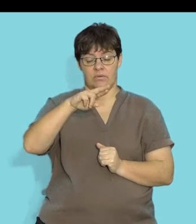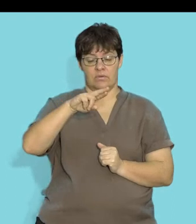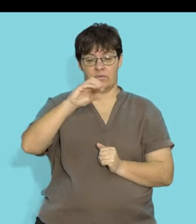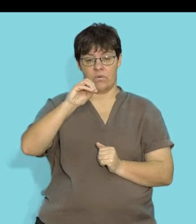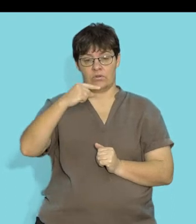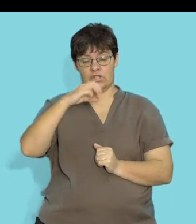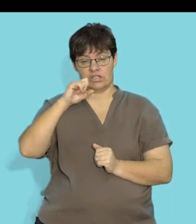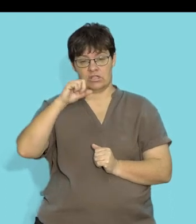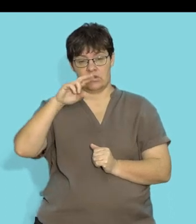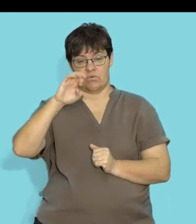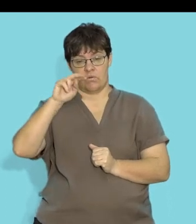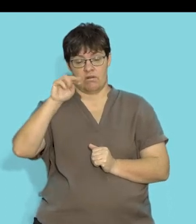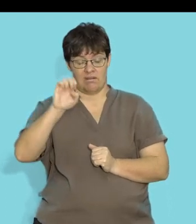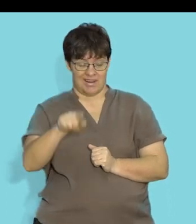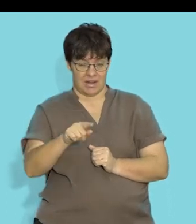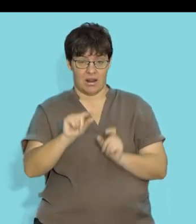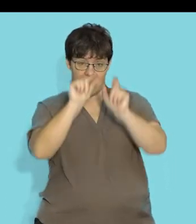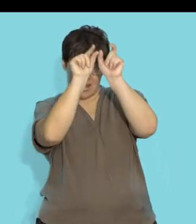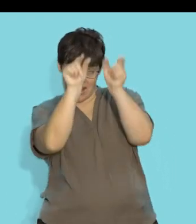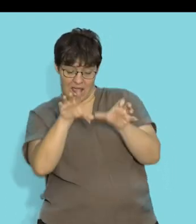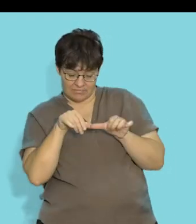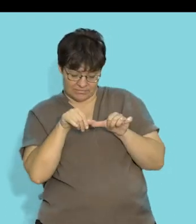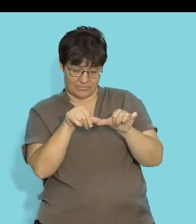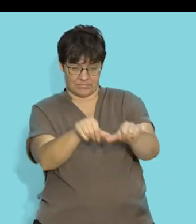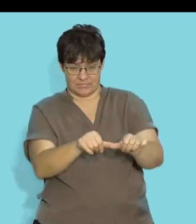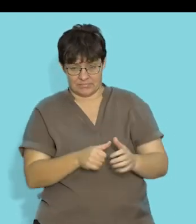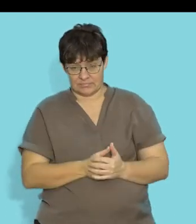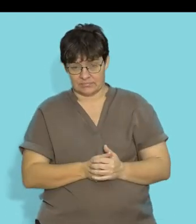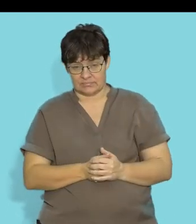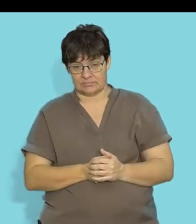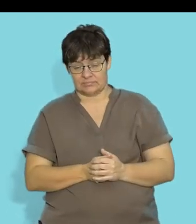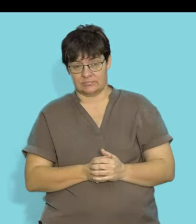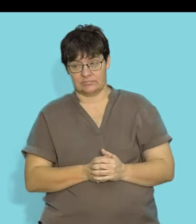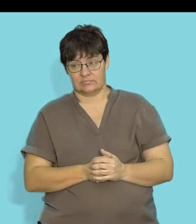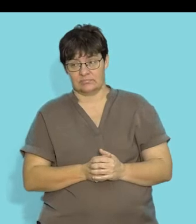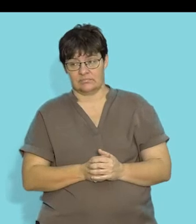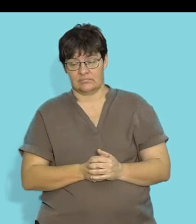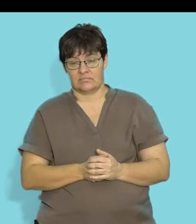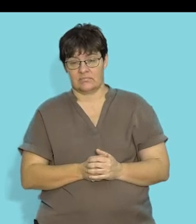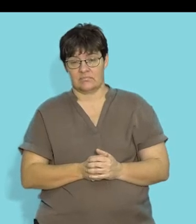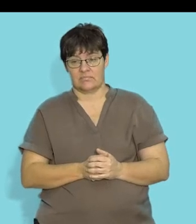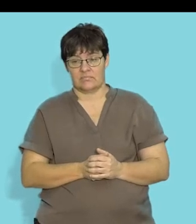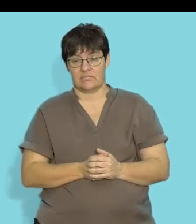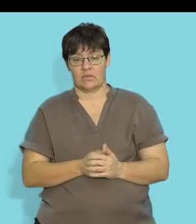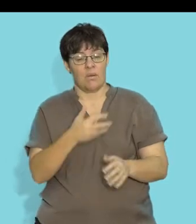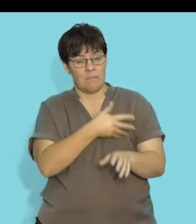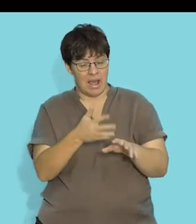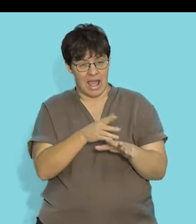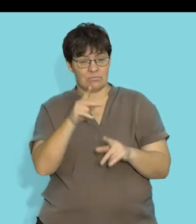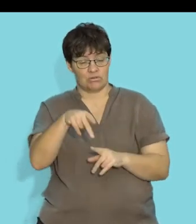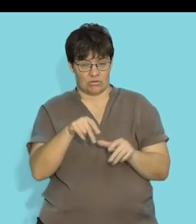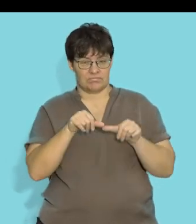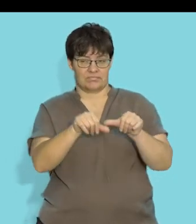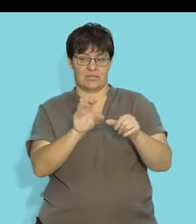be progesterone that would maintain the lining and maintain the levels of progesterone in the